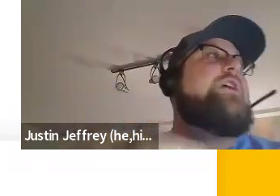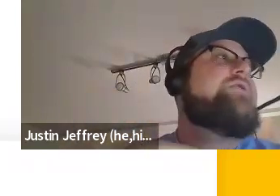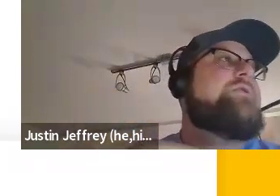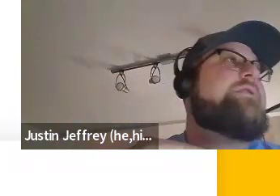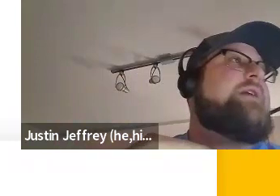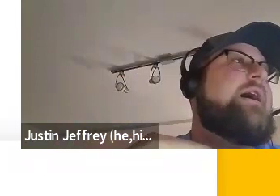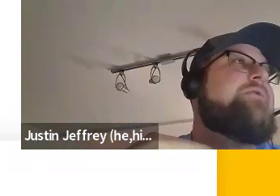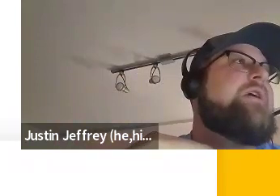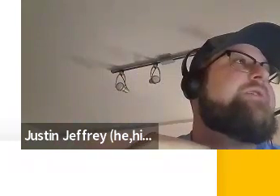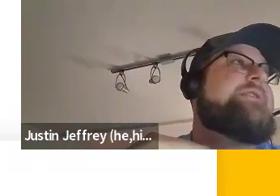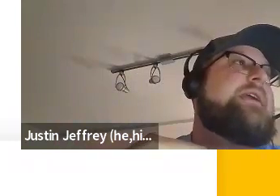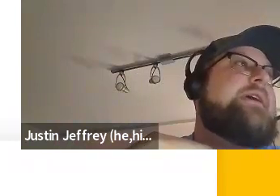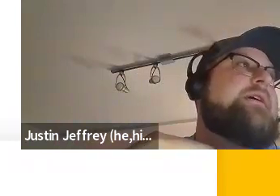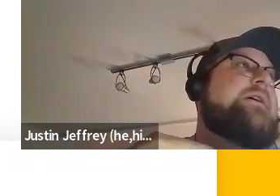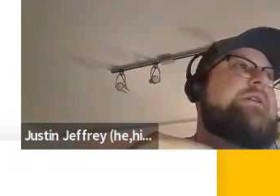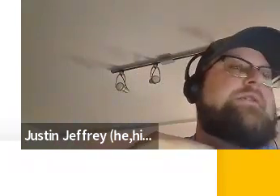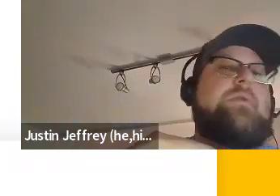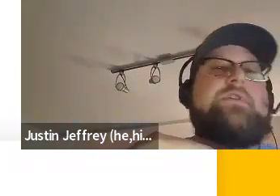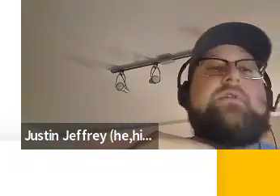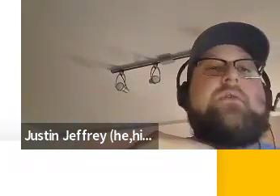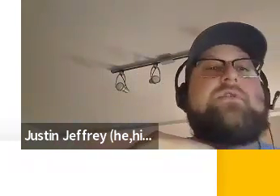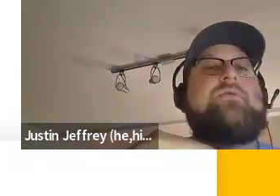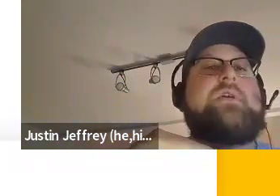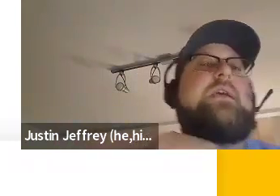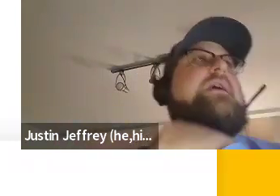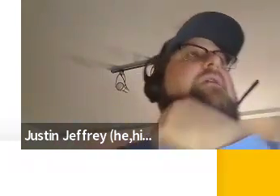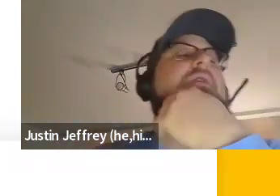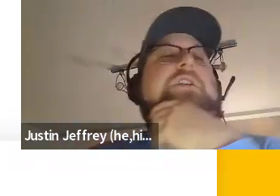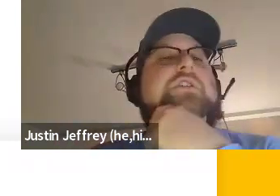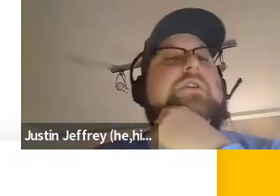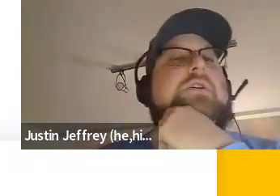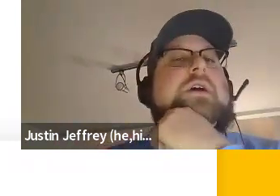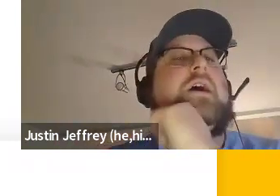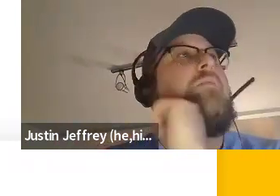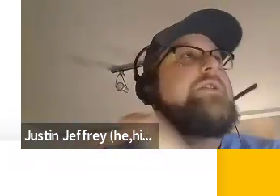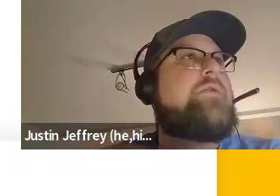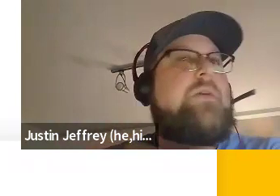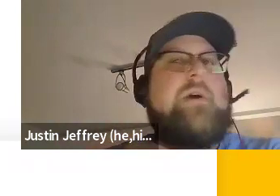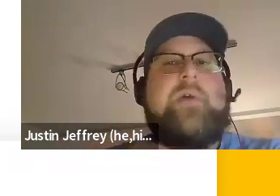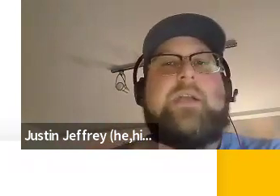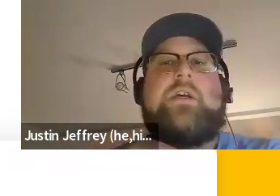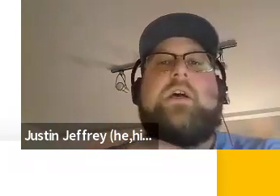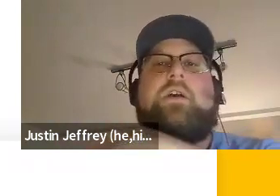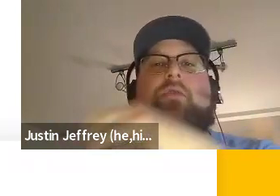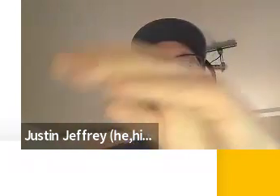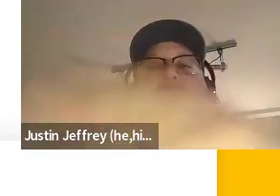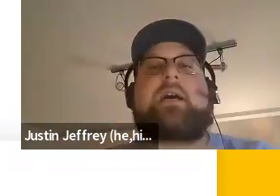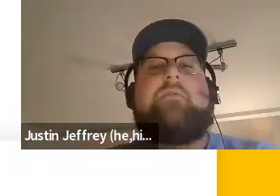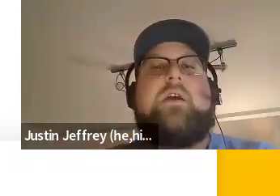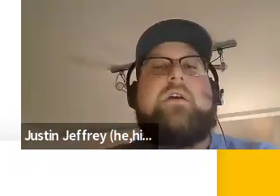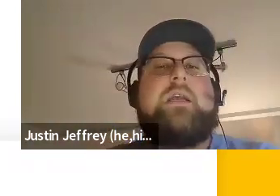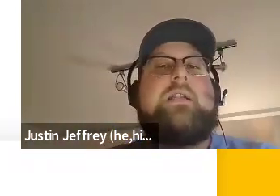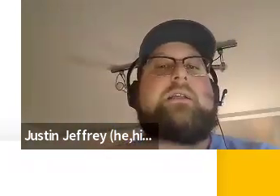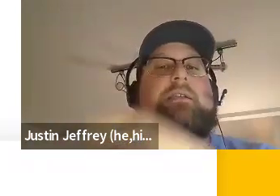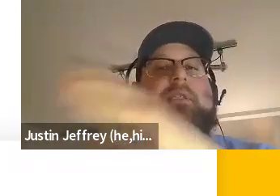emergency shelters throughout the city. So once you go to the King County Regional Homeless Authority webpage, you will see